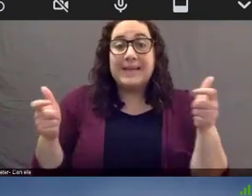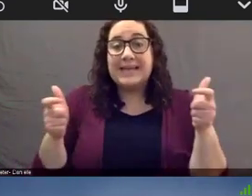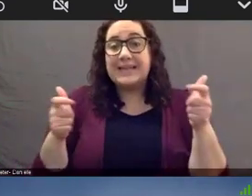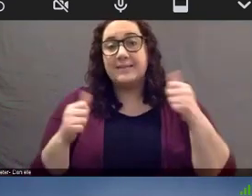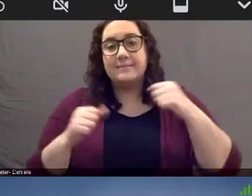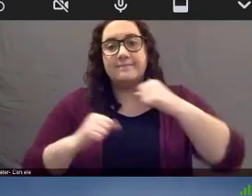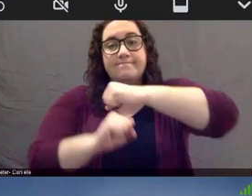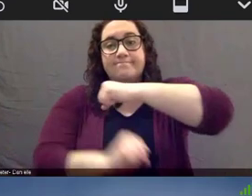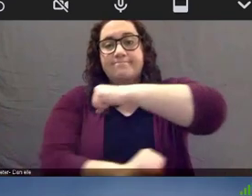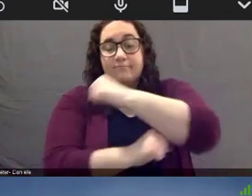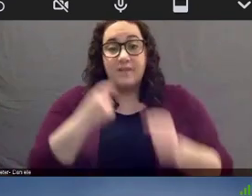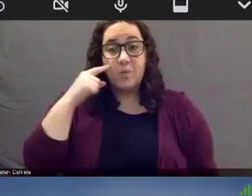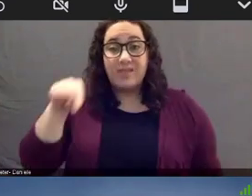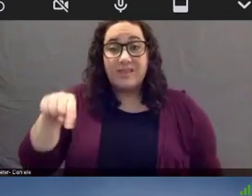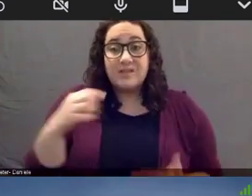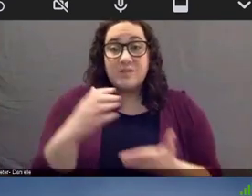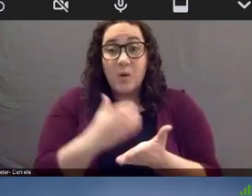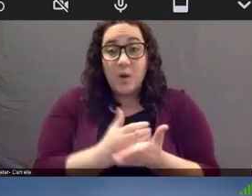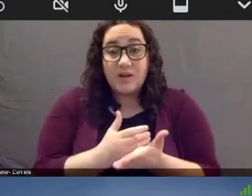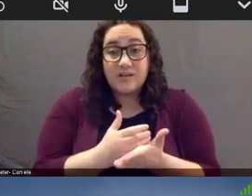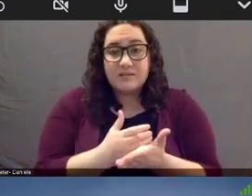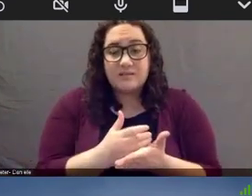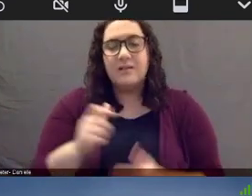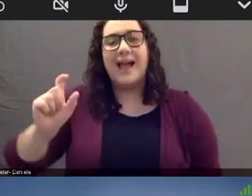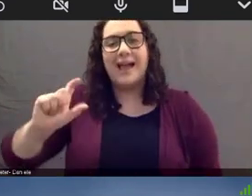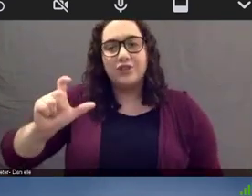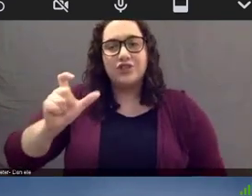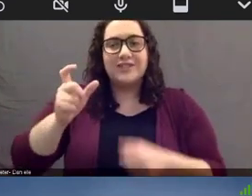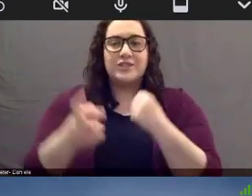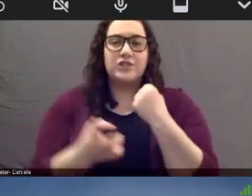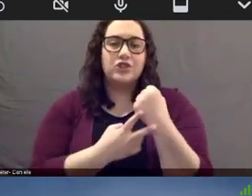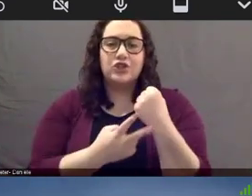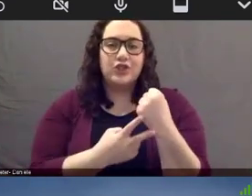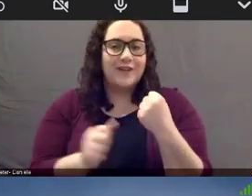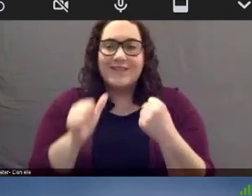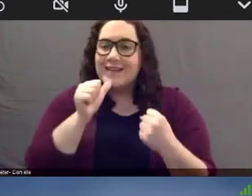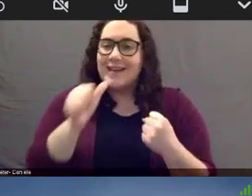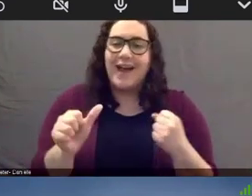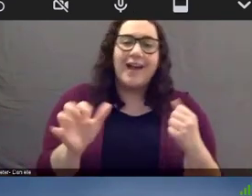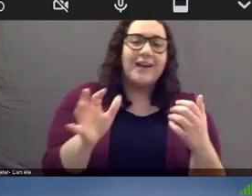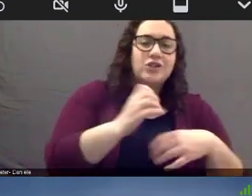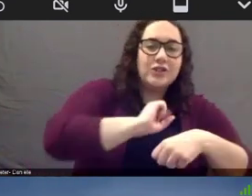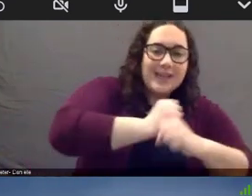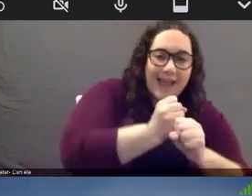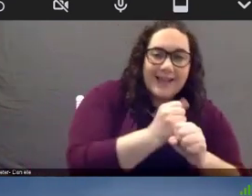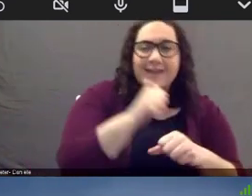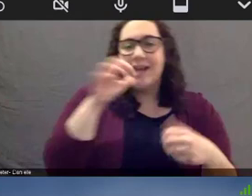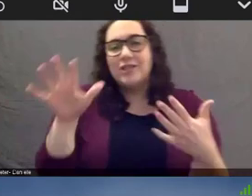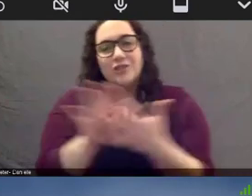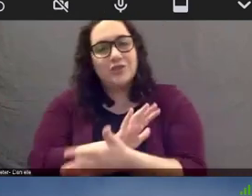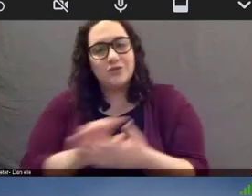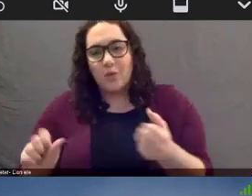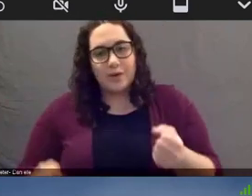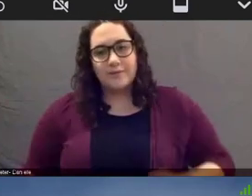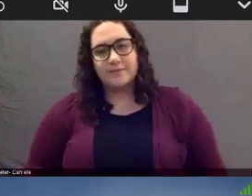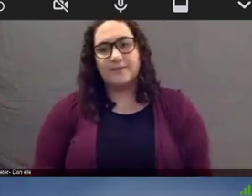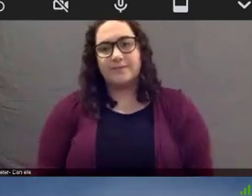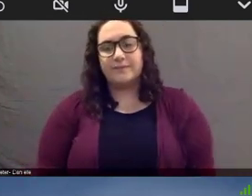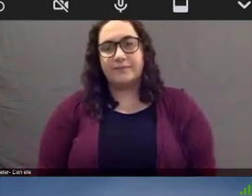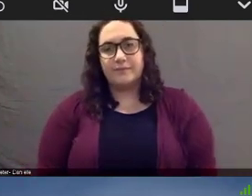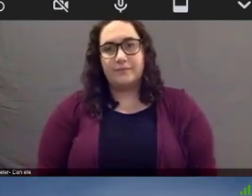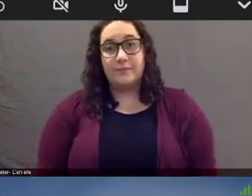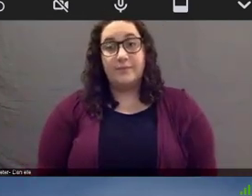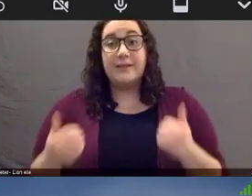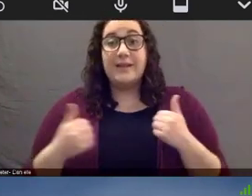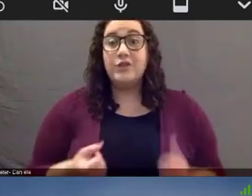is conserved. So we have two different equations that tell us that, or maybe one is more simplified. When we have a